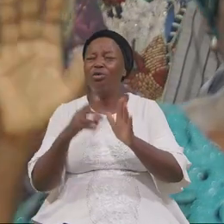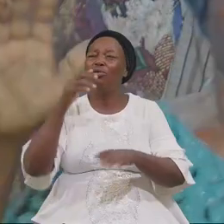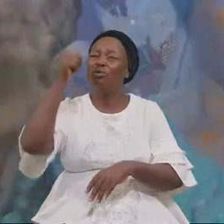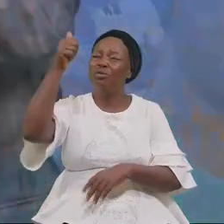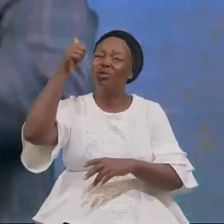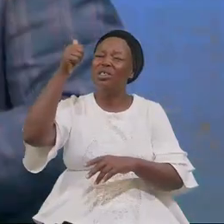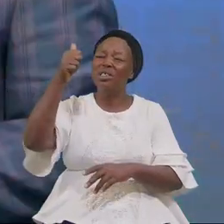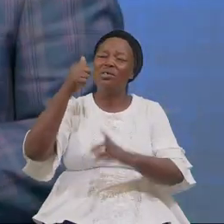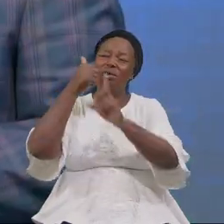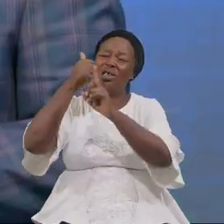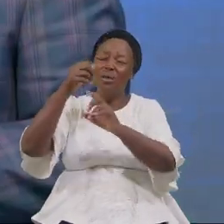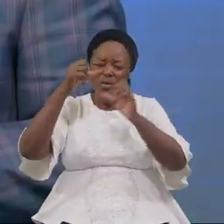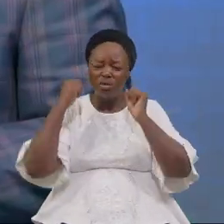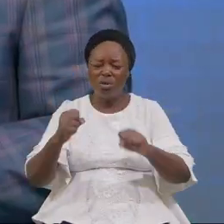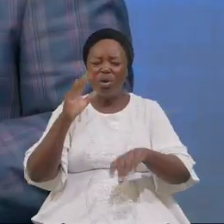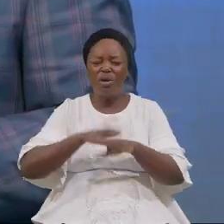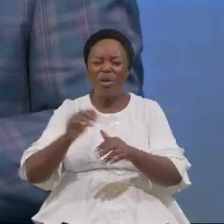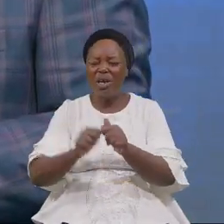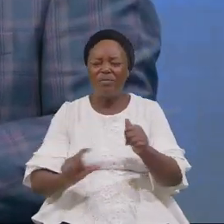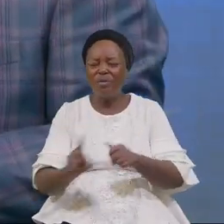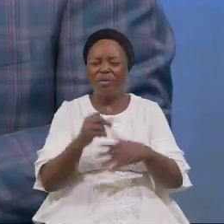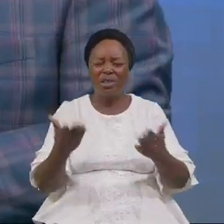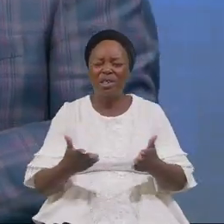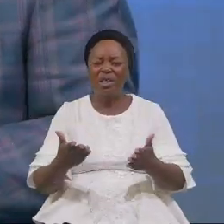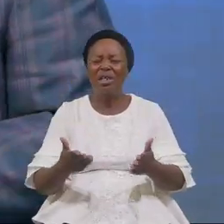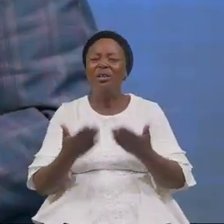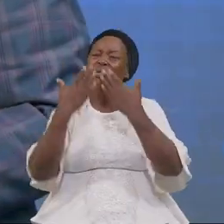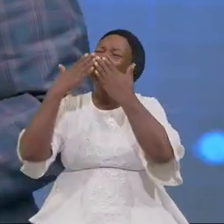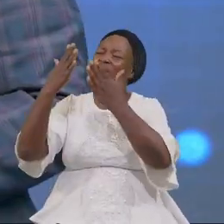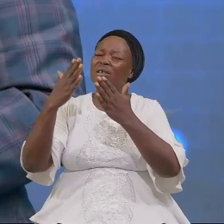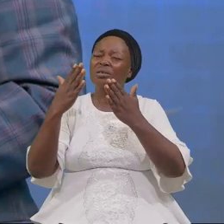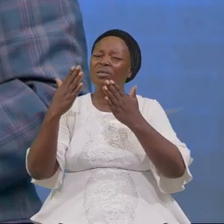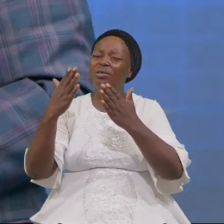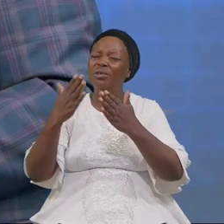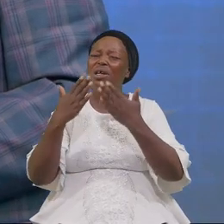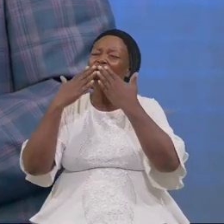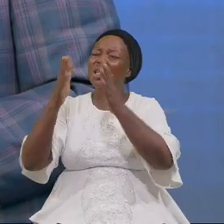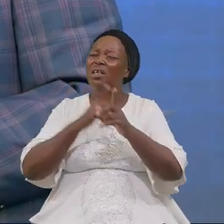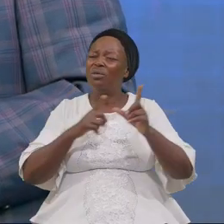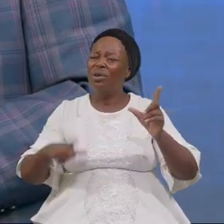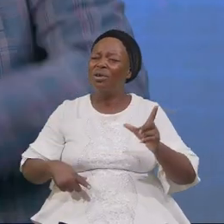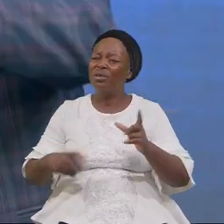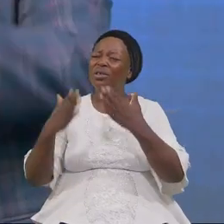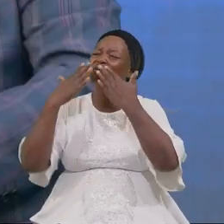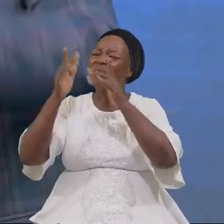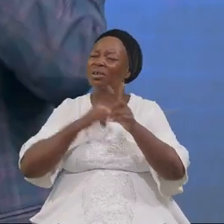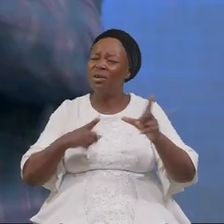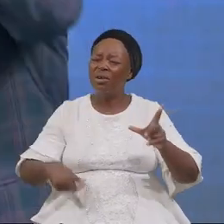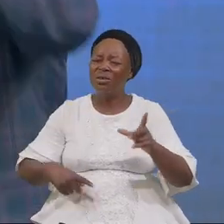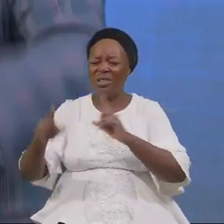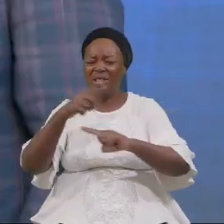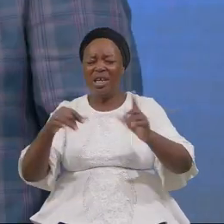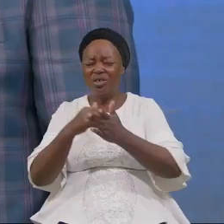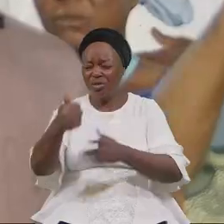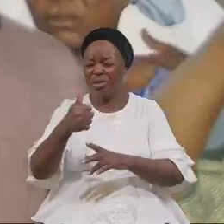strong on everyone there. Thank you, Lord. Thank you, Lord. Say it aloud. Thank